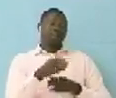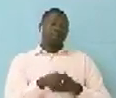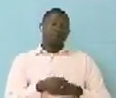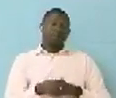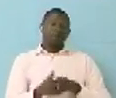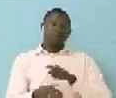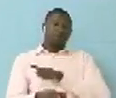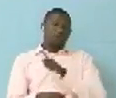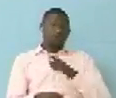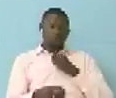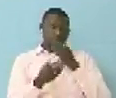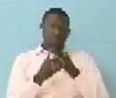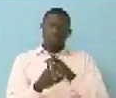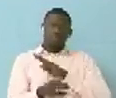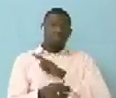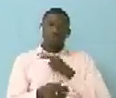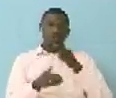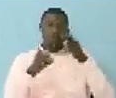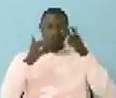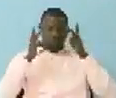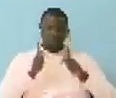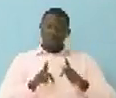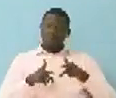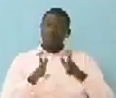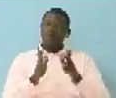We saying it is unlawful.